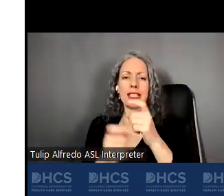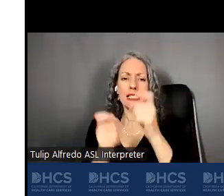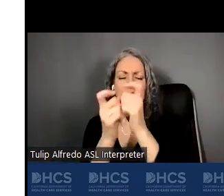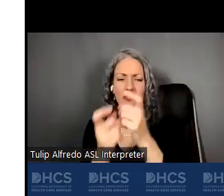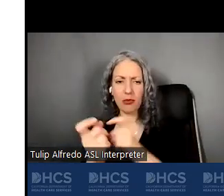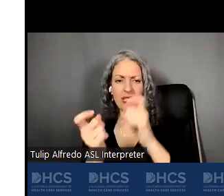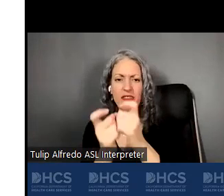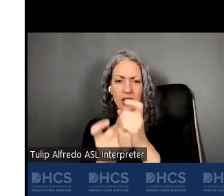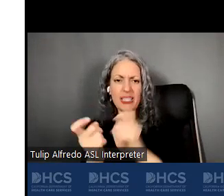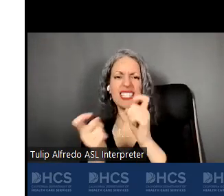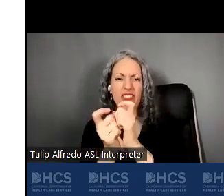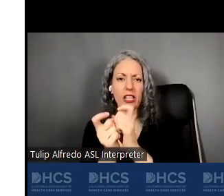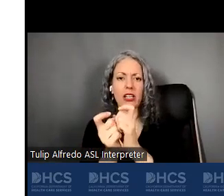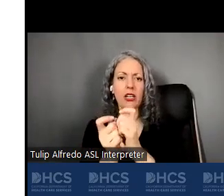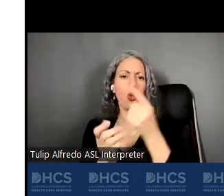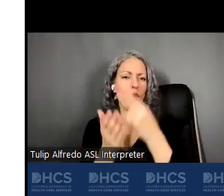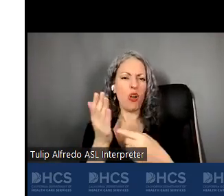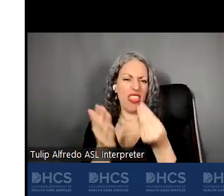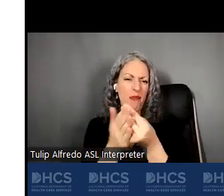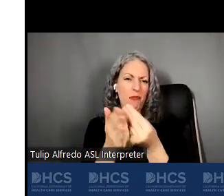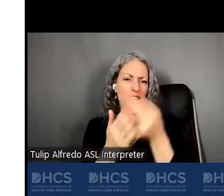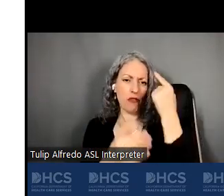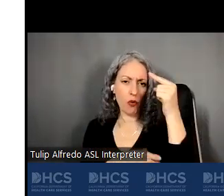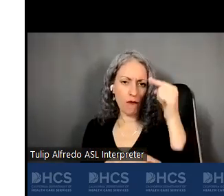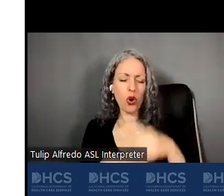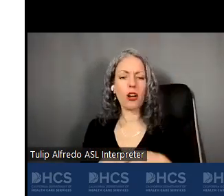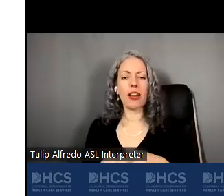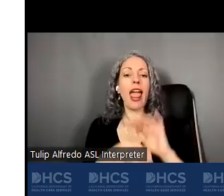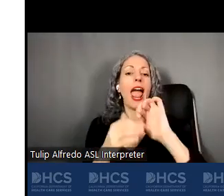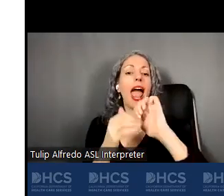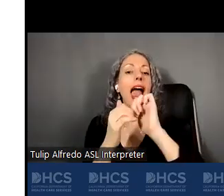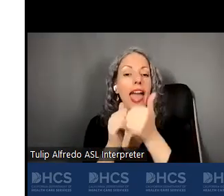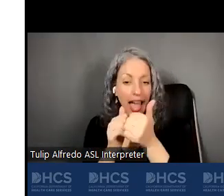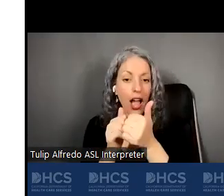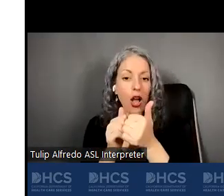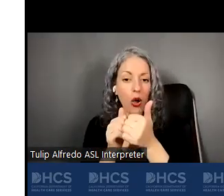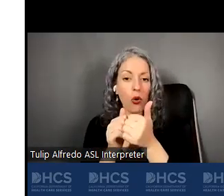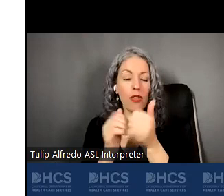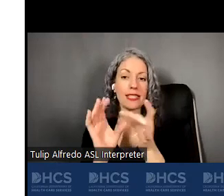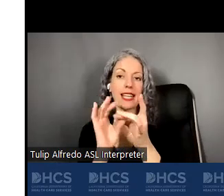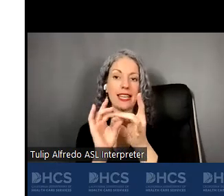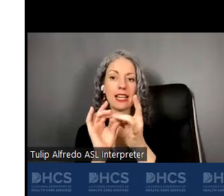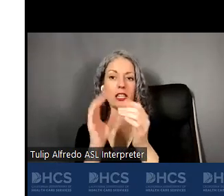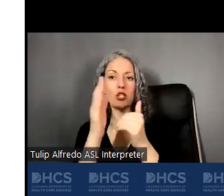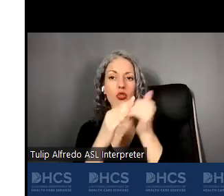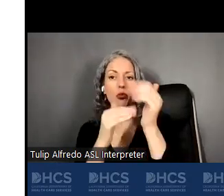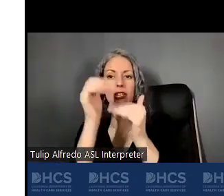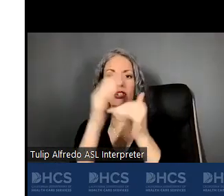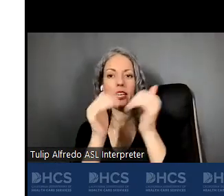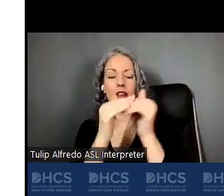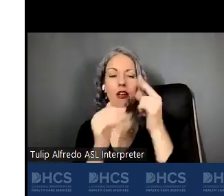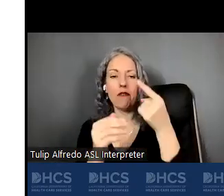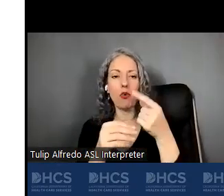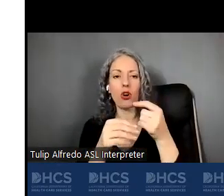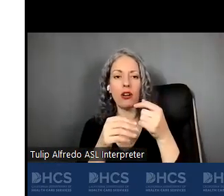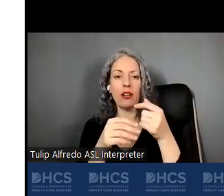justification for what the funds will be used for and how it ties to building capacity for enhanced care management